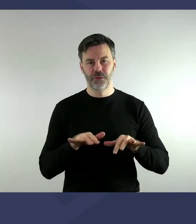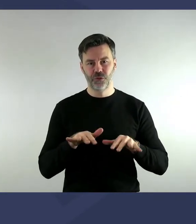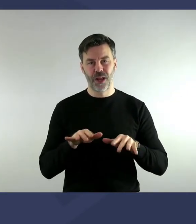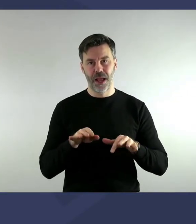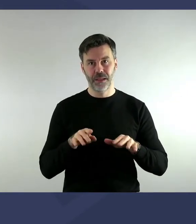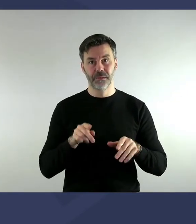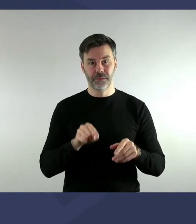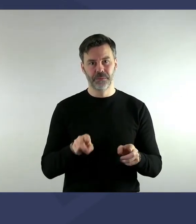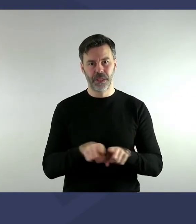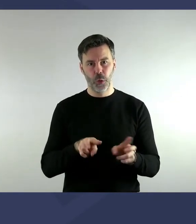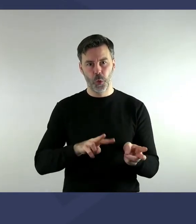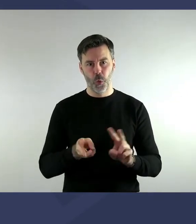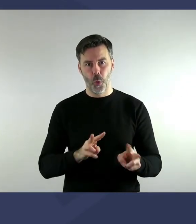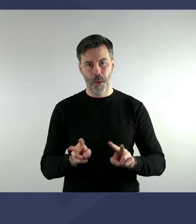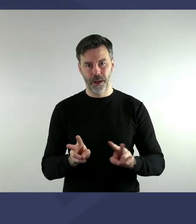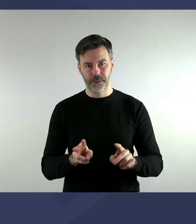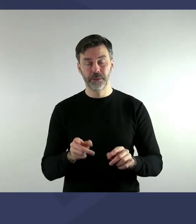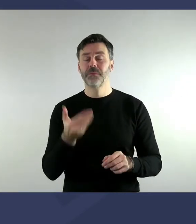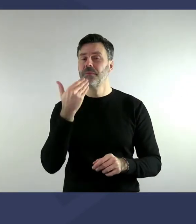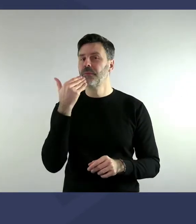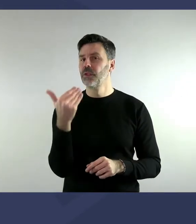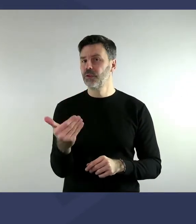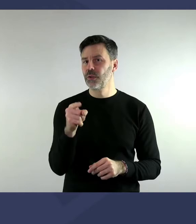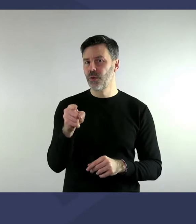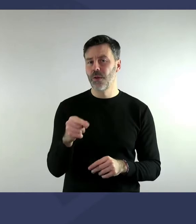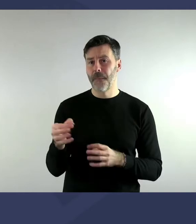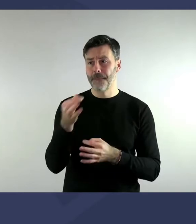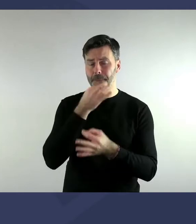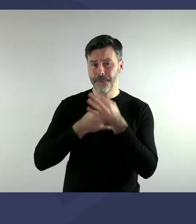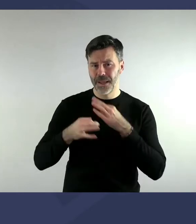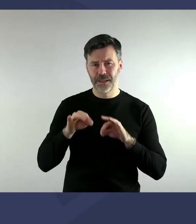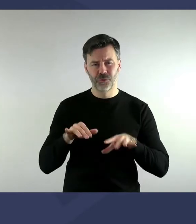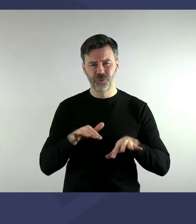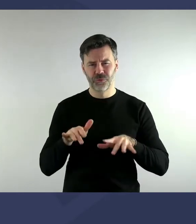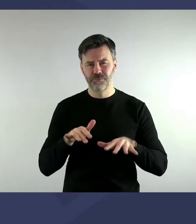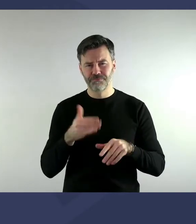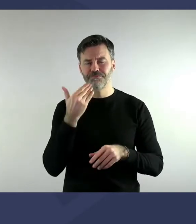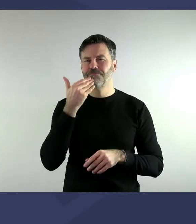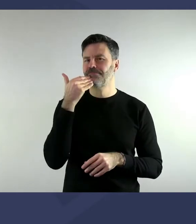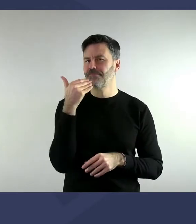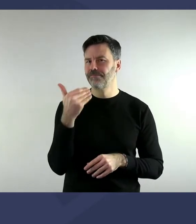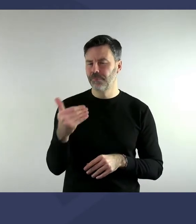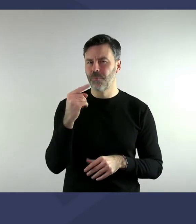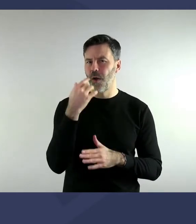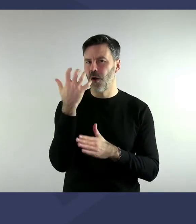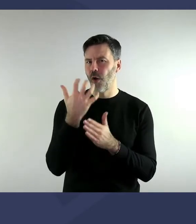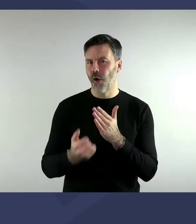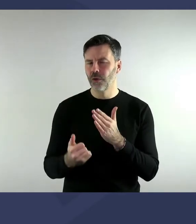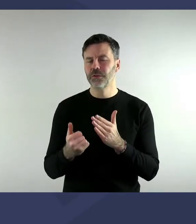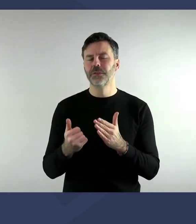so that we can have it translated and published on the chat. Thank you very much for those who ask questions. It's also very